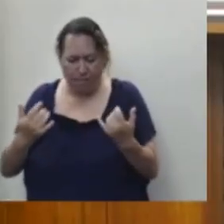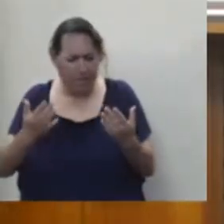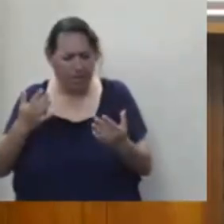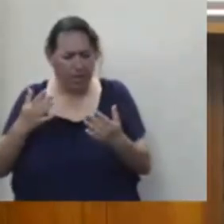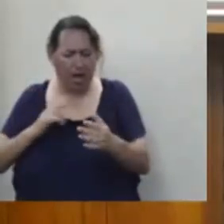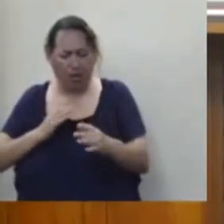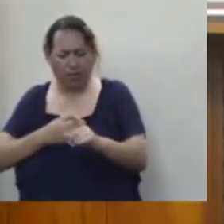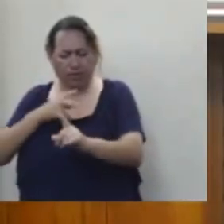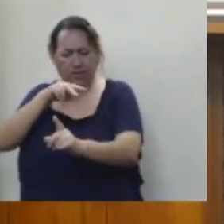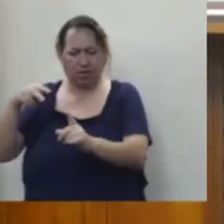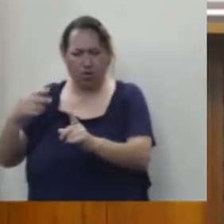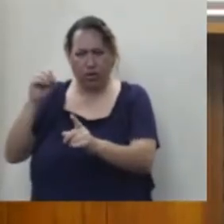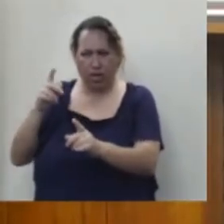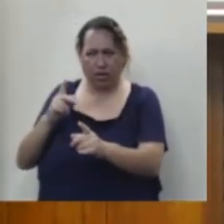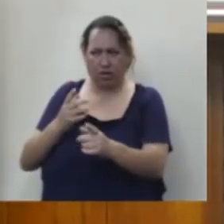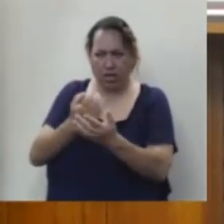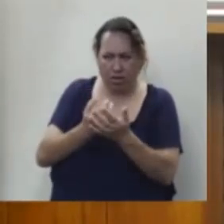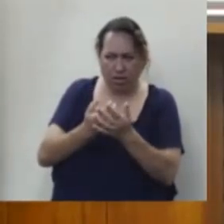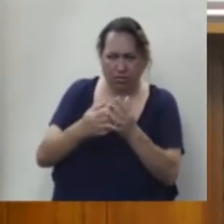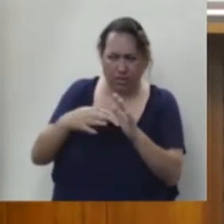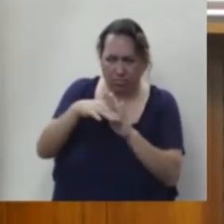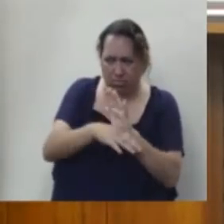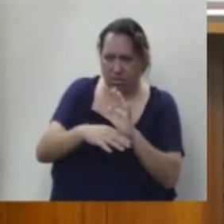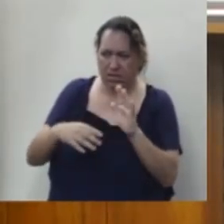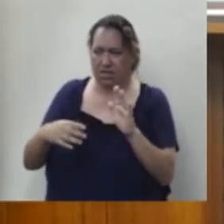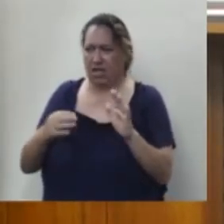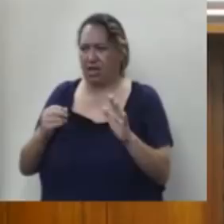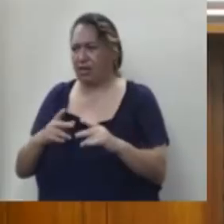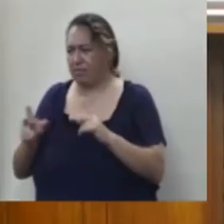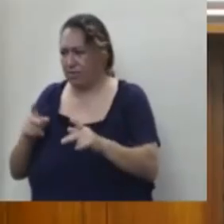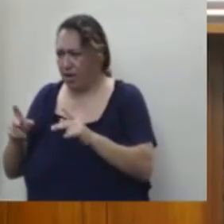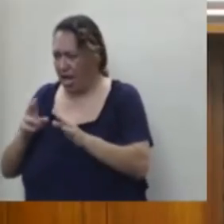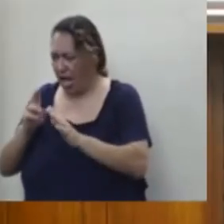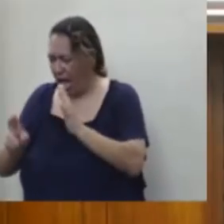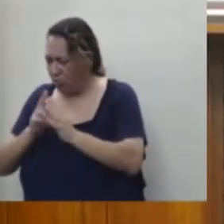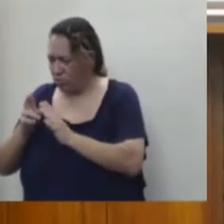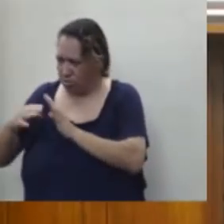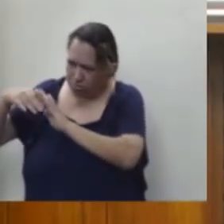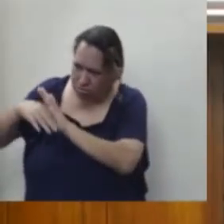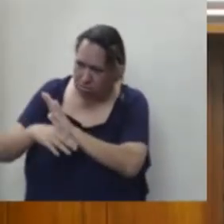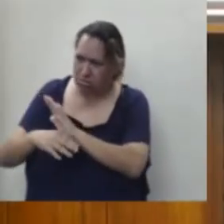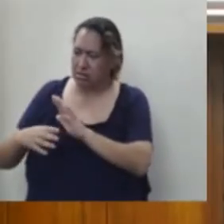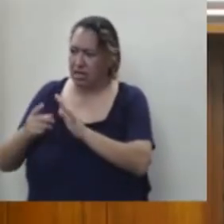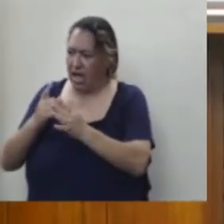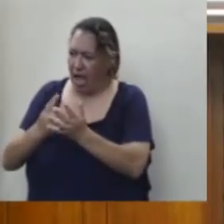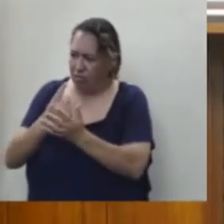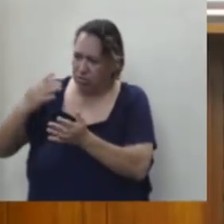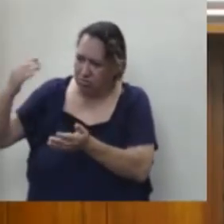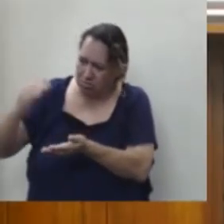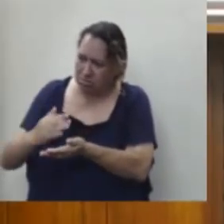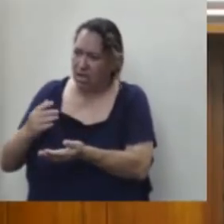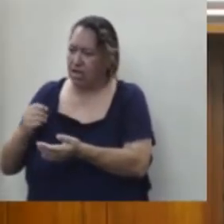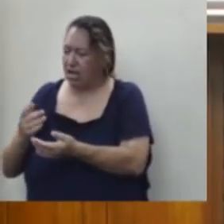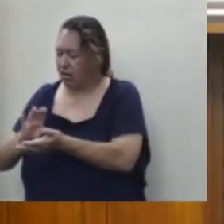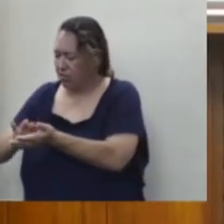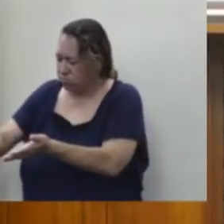is down, people's hours are being decreased, employees are being laid off. How come the government of Guam